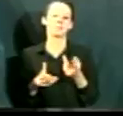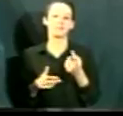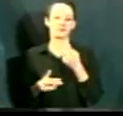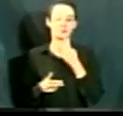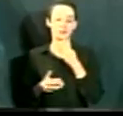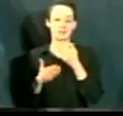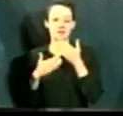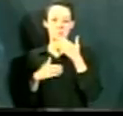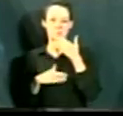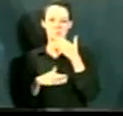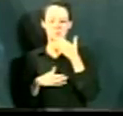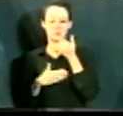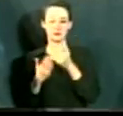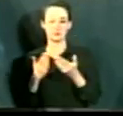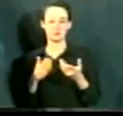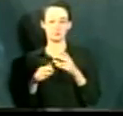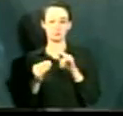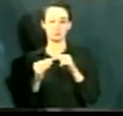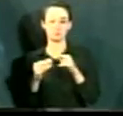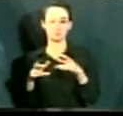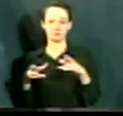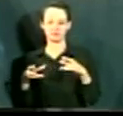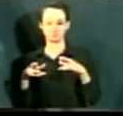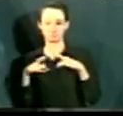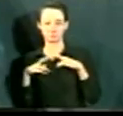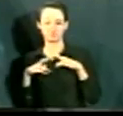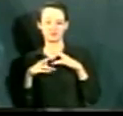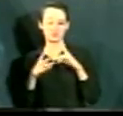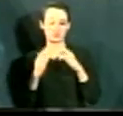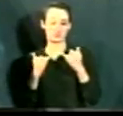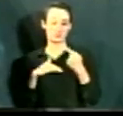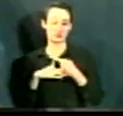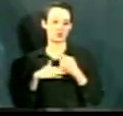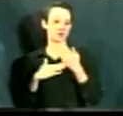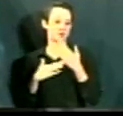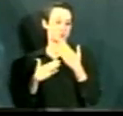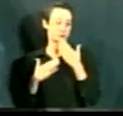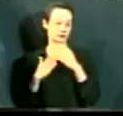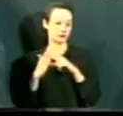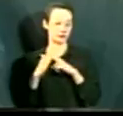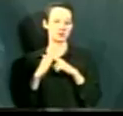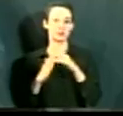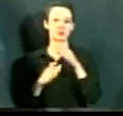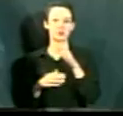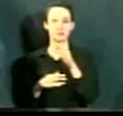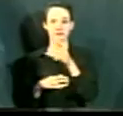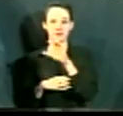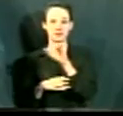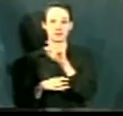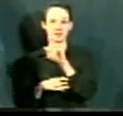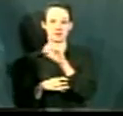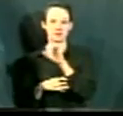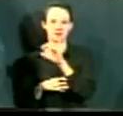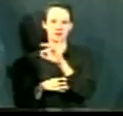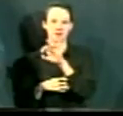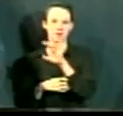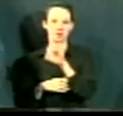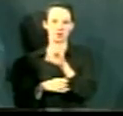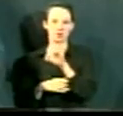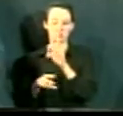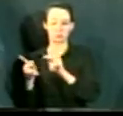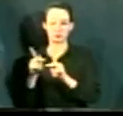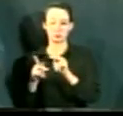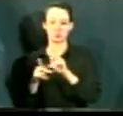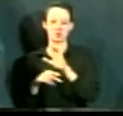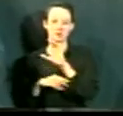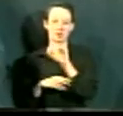was yesterday, so today's a good start. The classified folks are on the county asset plan. So